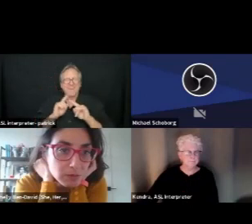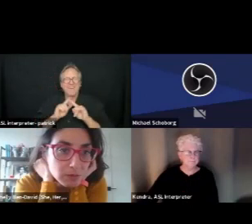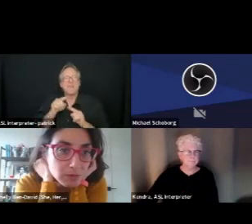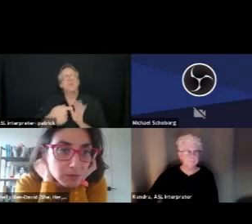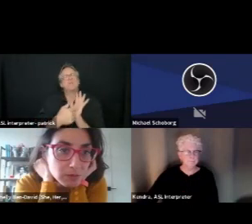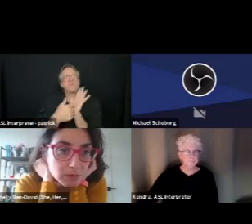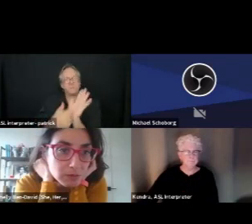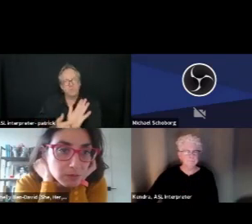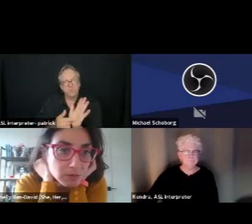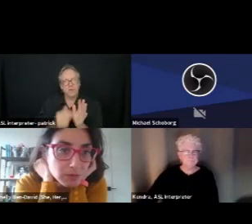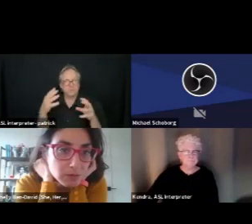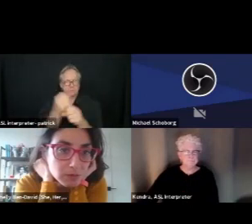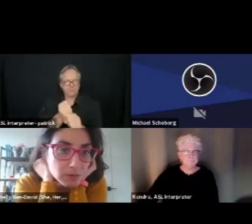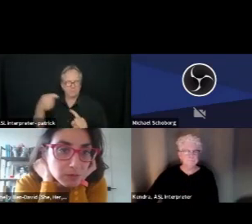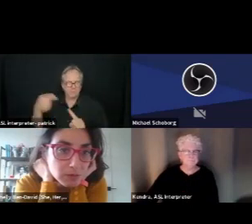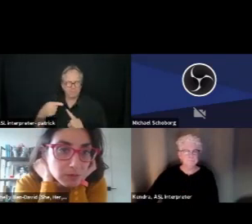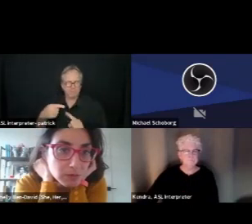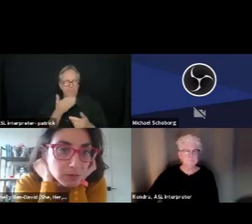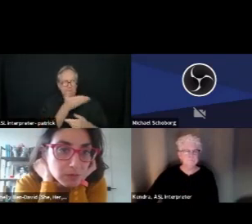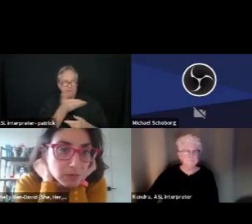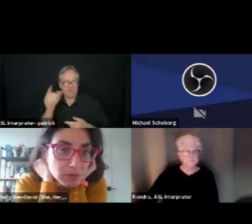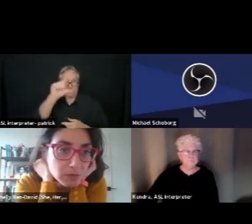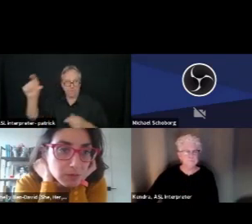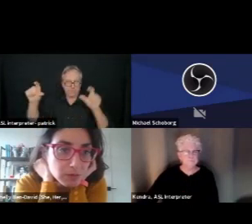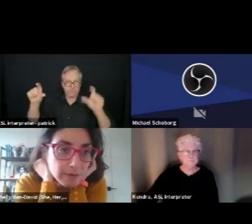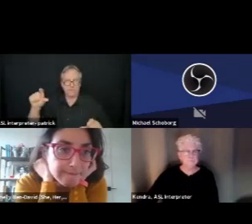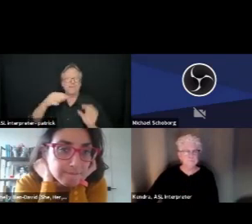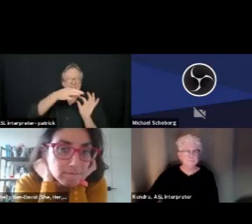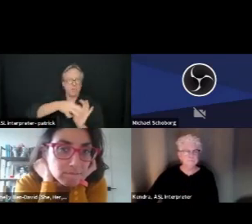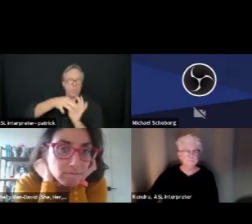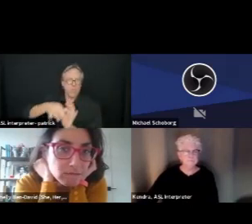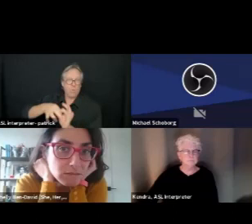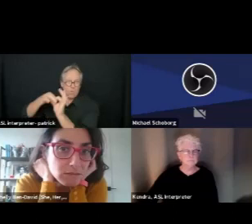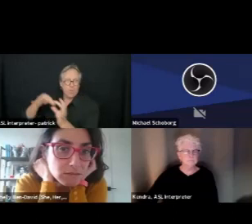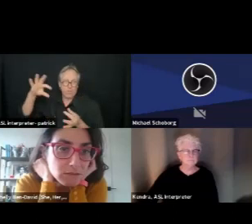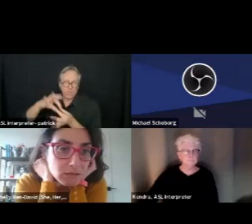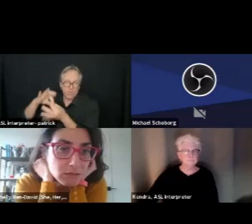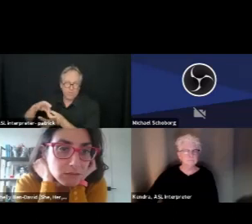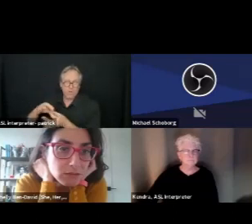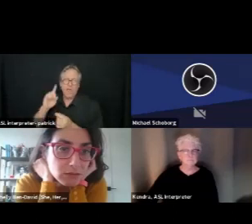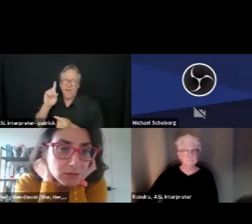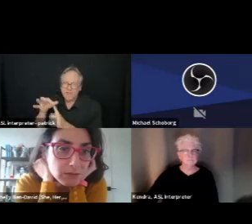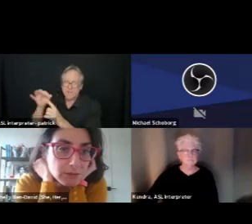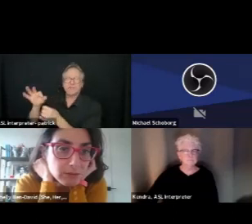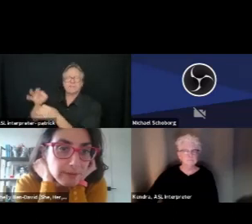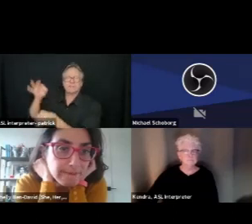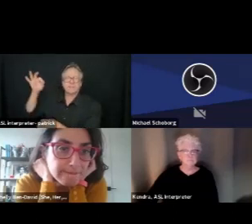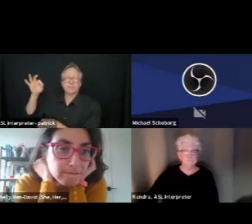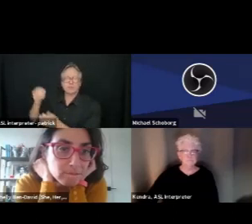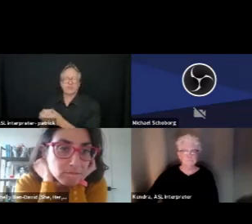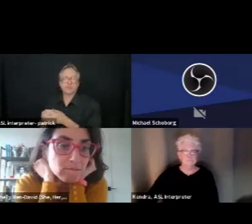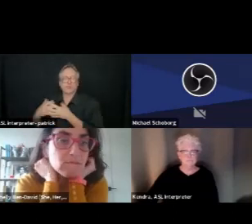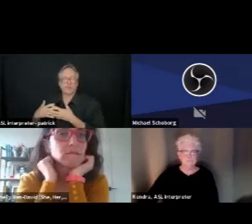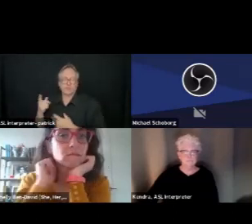to share that all these domains were correlated, except for the domains of spiritual growth and reliance on